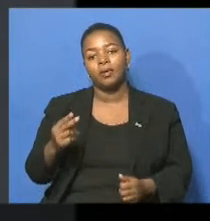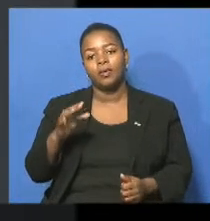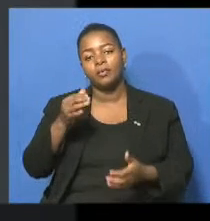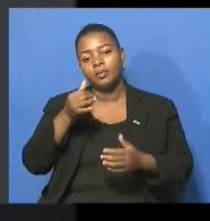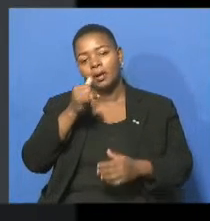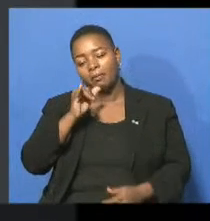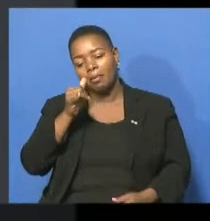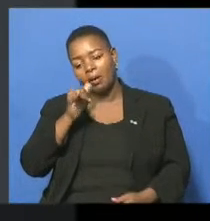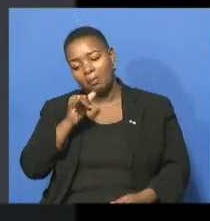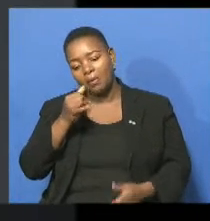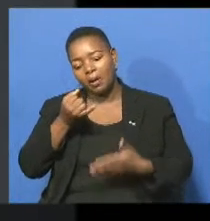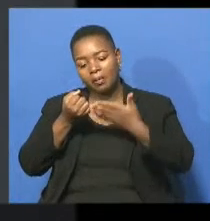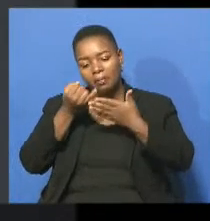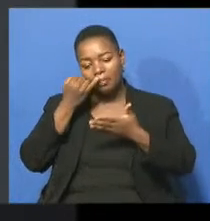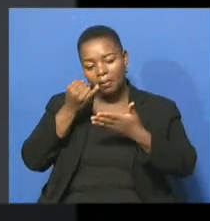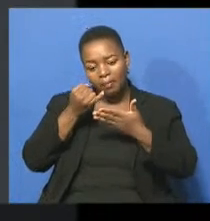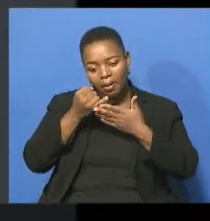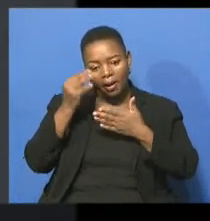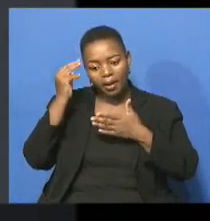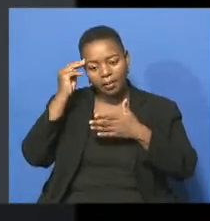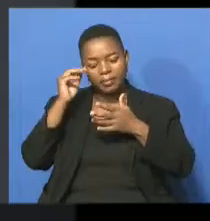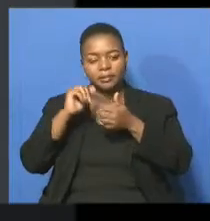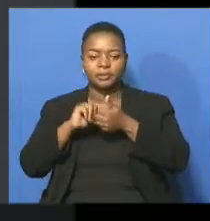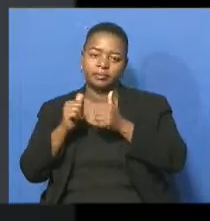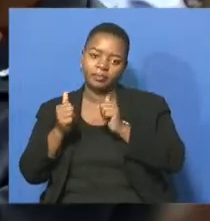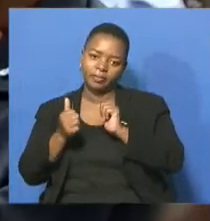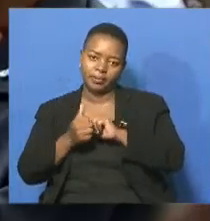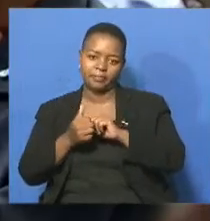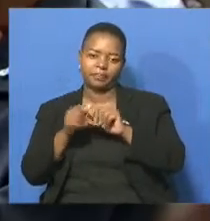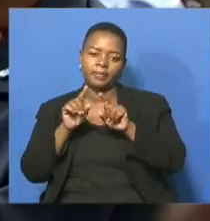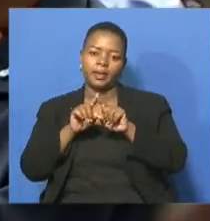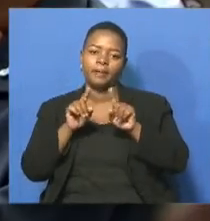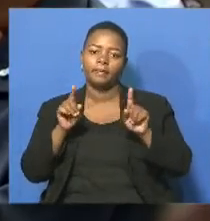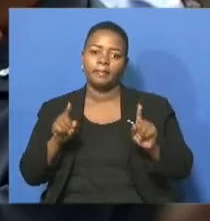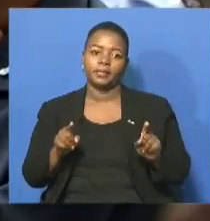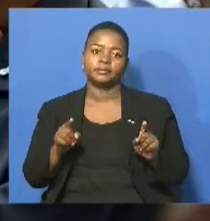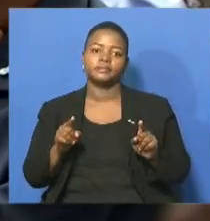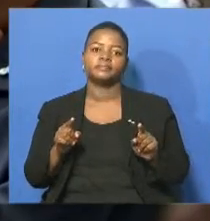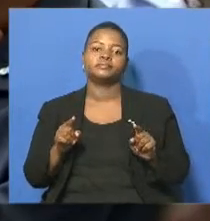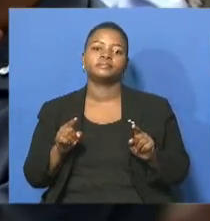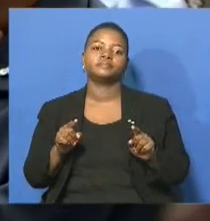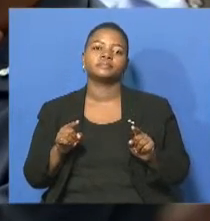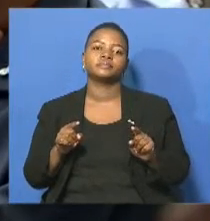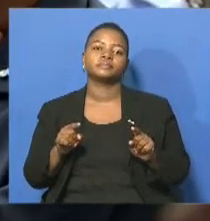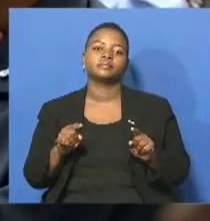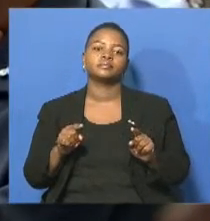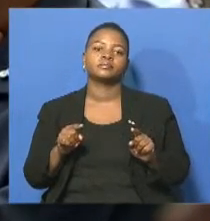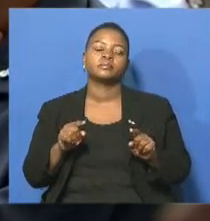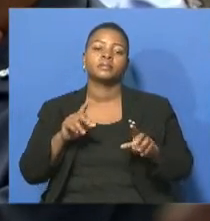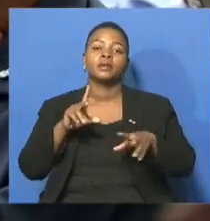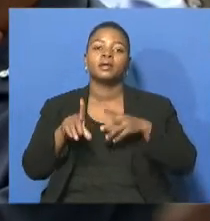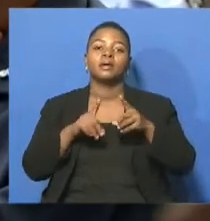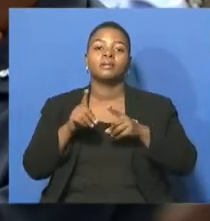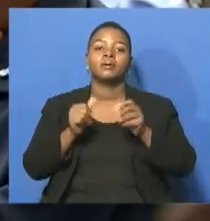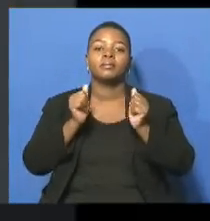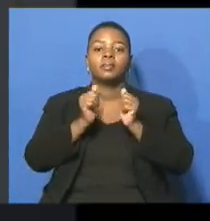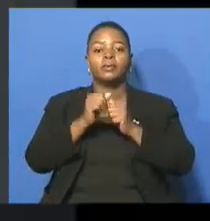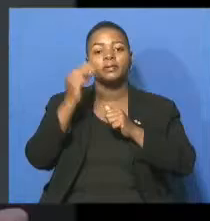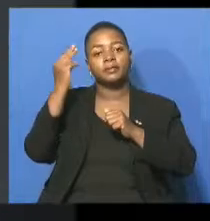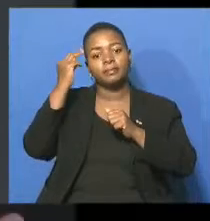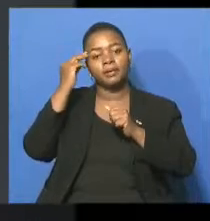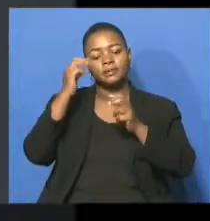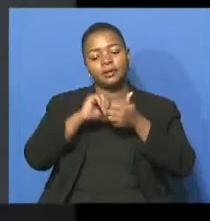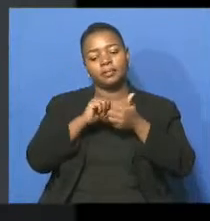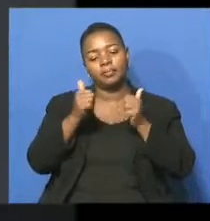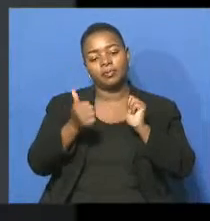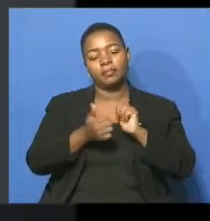substance abuse problems. But all in all, people with mental illness are more